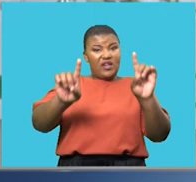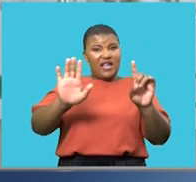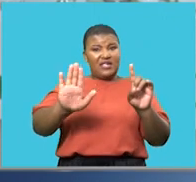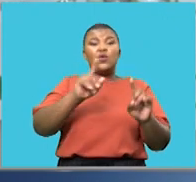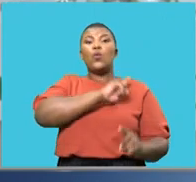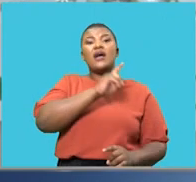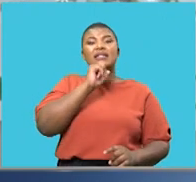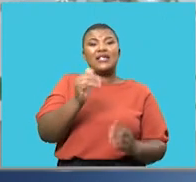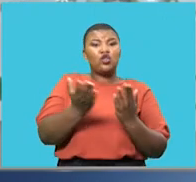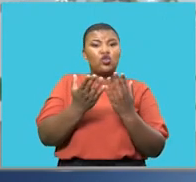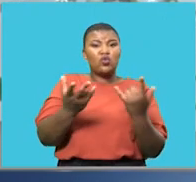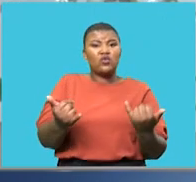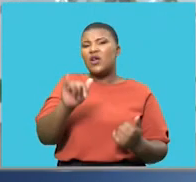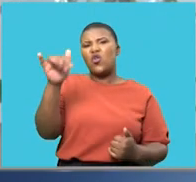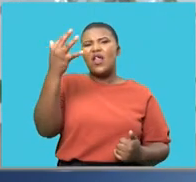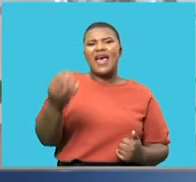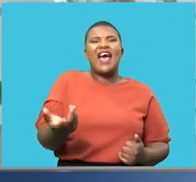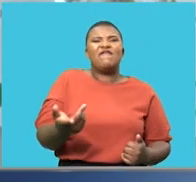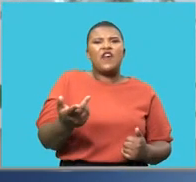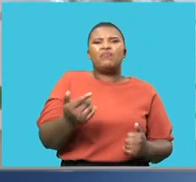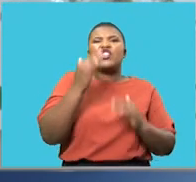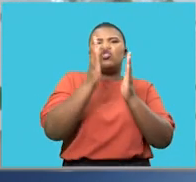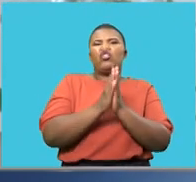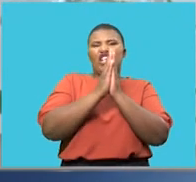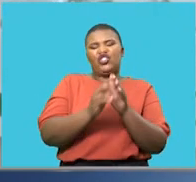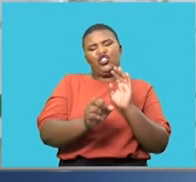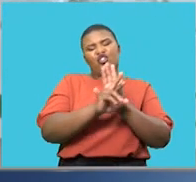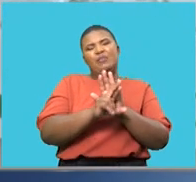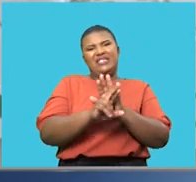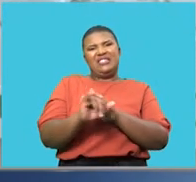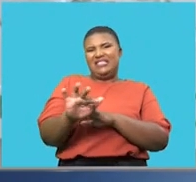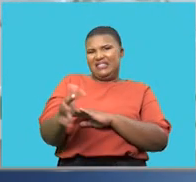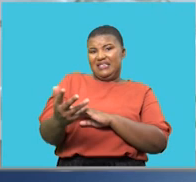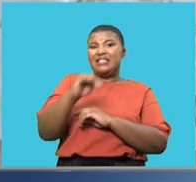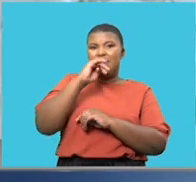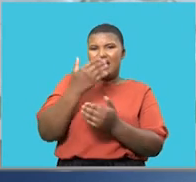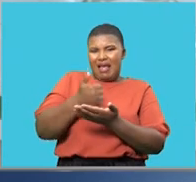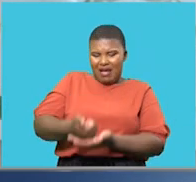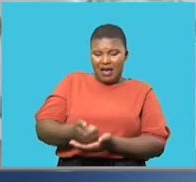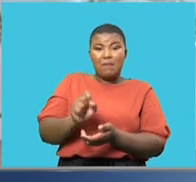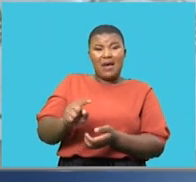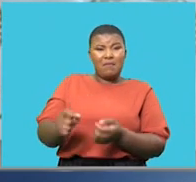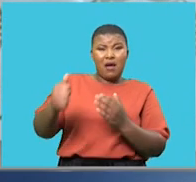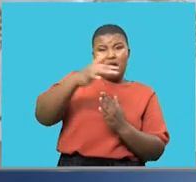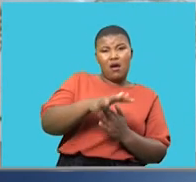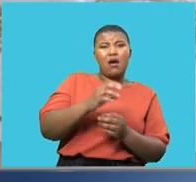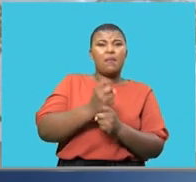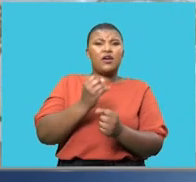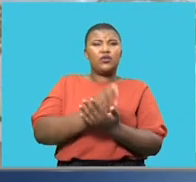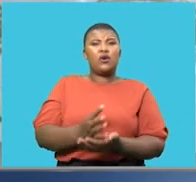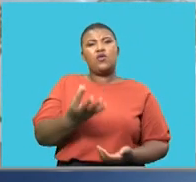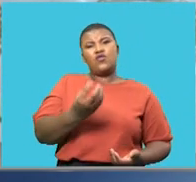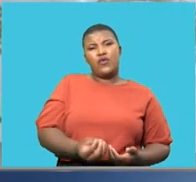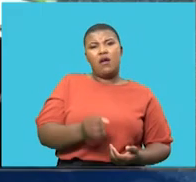schools now do not have any religious representation, which plays a key major role in making sure that